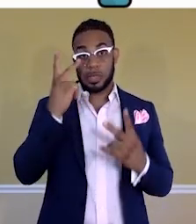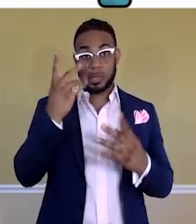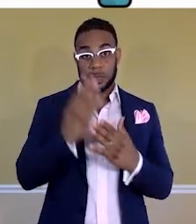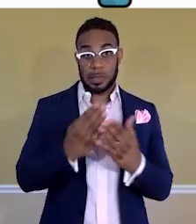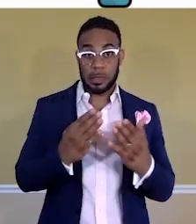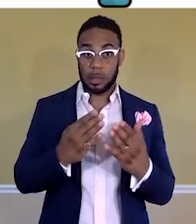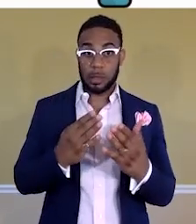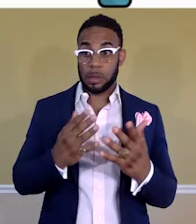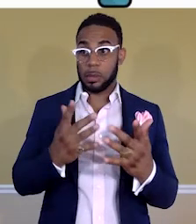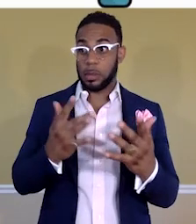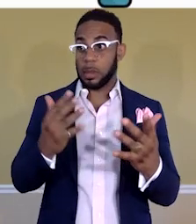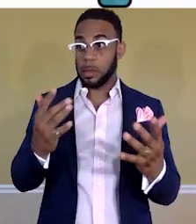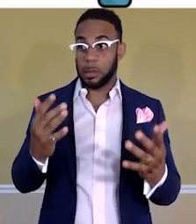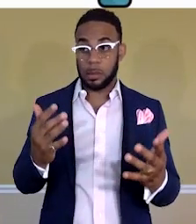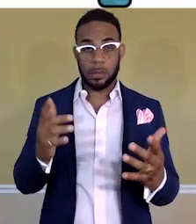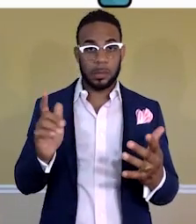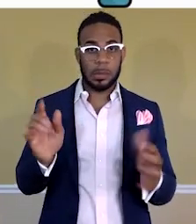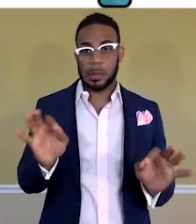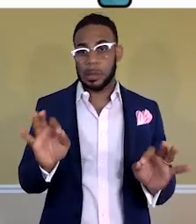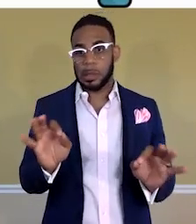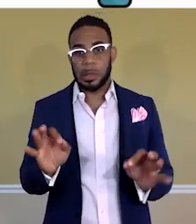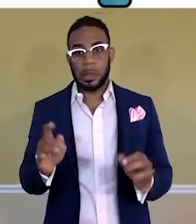some little